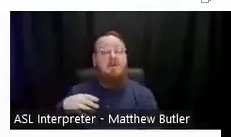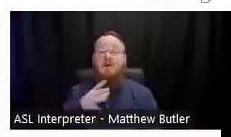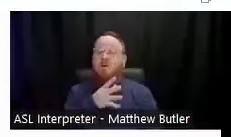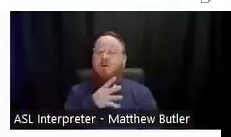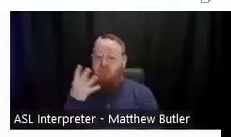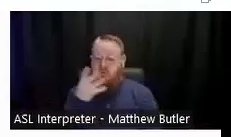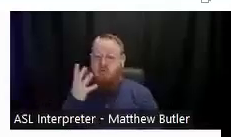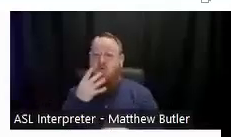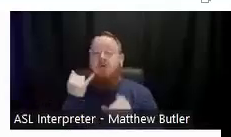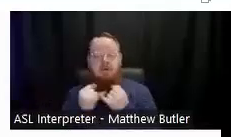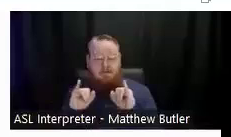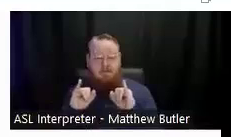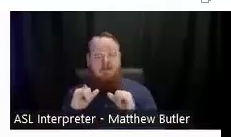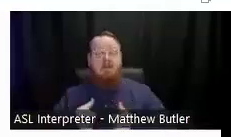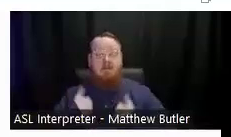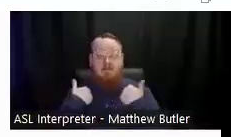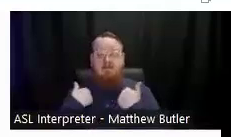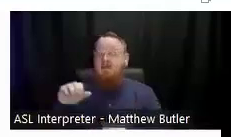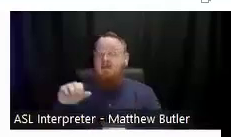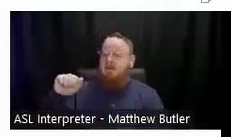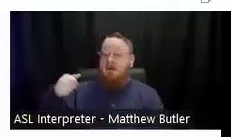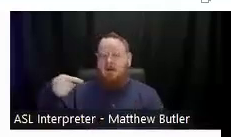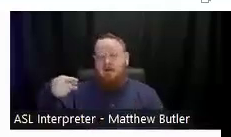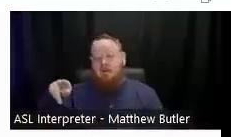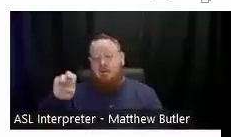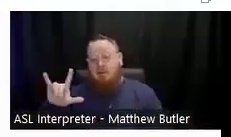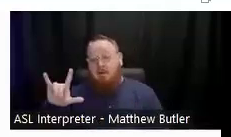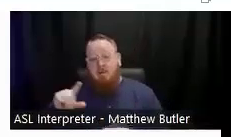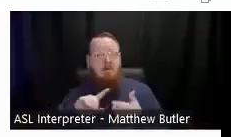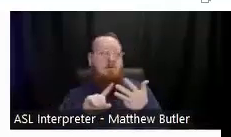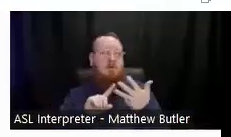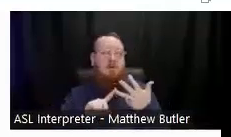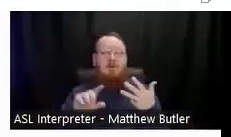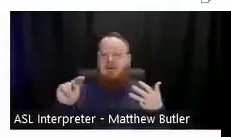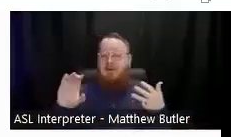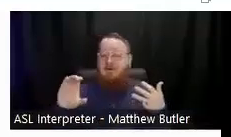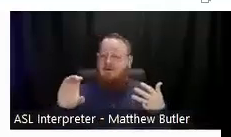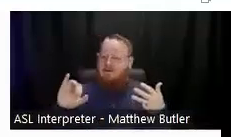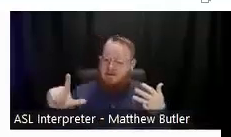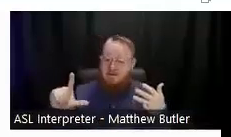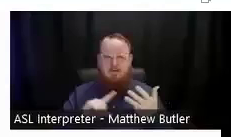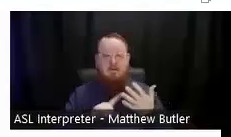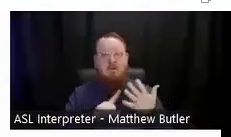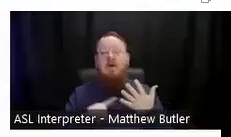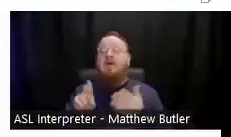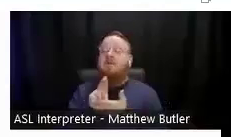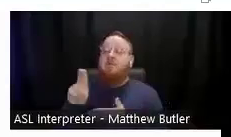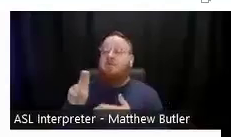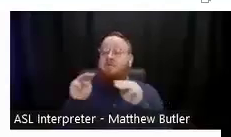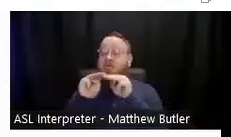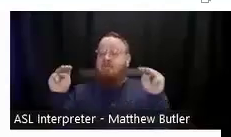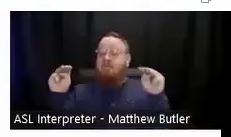one of our partners. Nickel is another, the National Council on Independent Living, and the University of Montana, which is actually where I work.